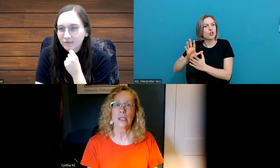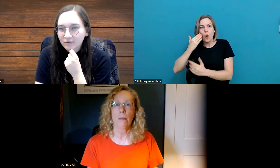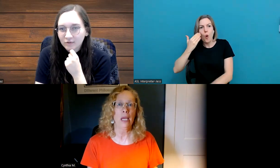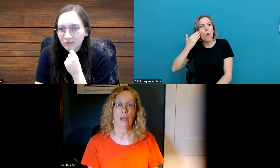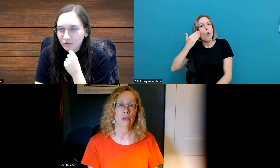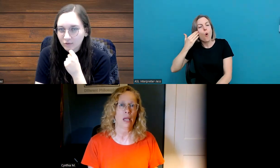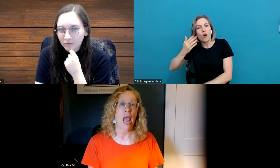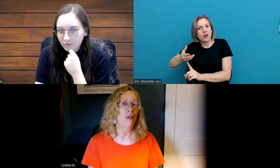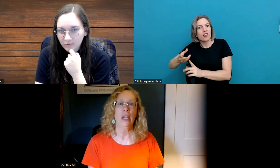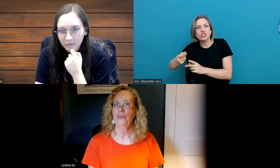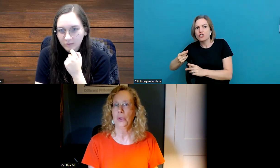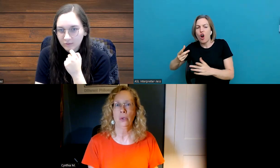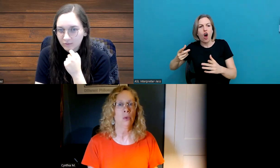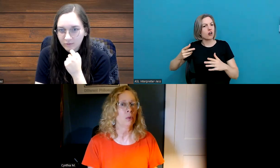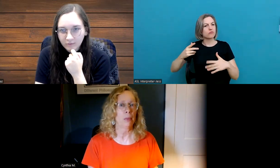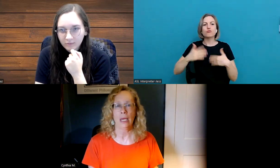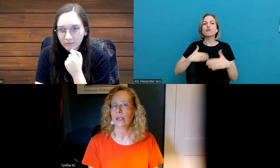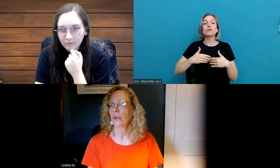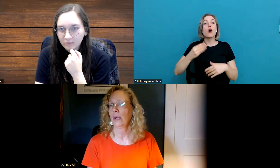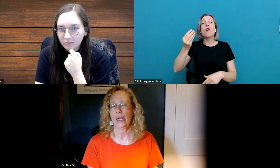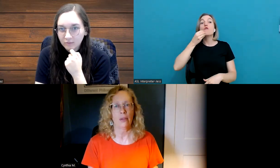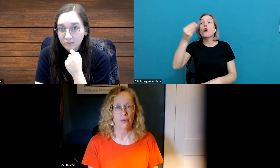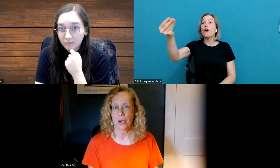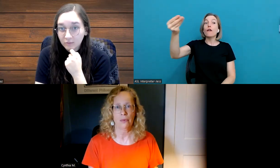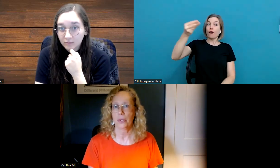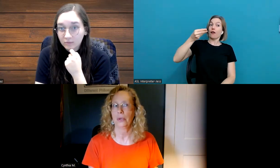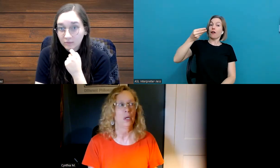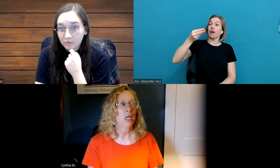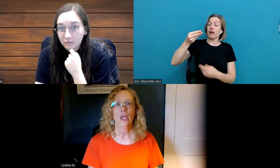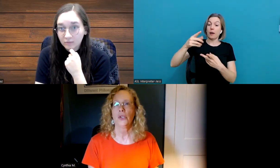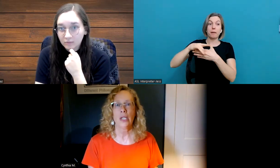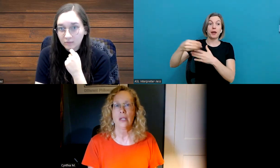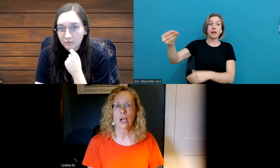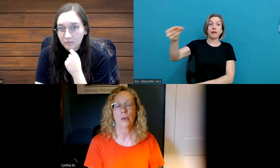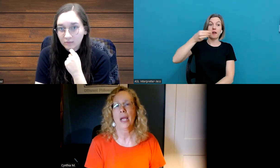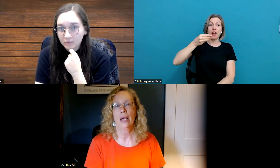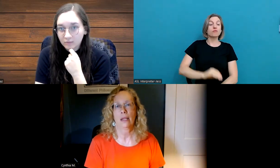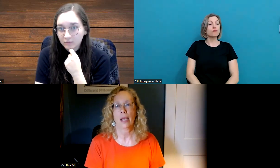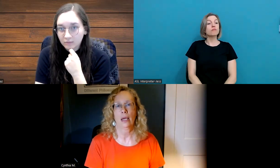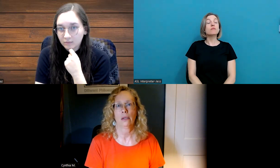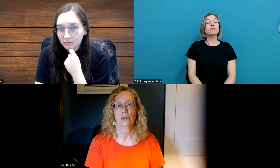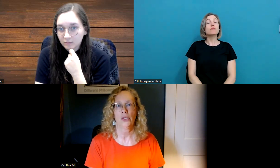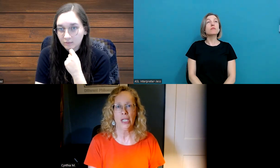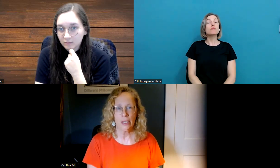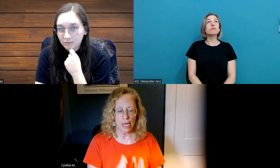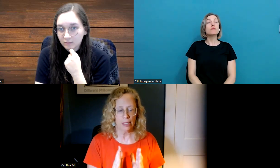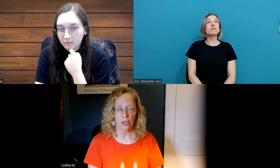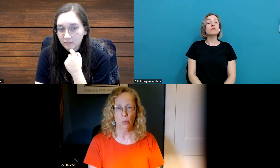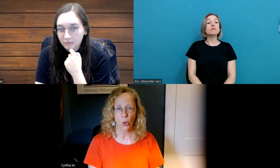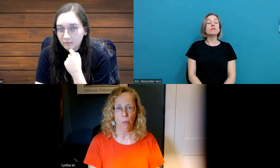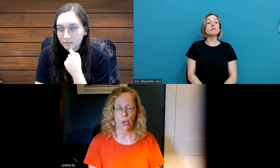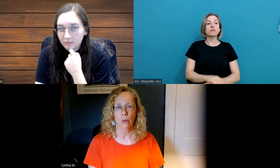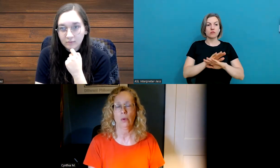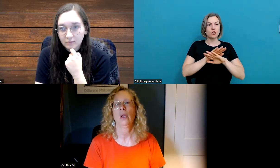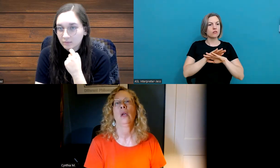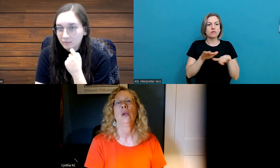didn't miss a beat. Having food or meat or anything in front of her, she's not going to react to that. She stays in